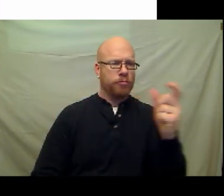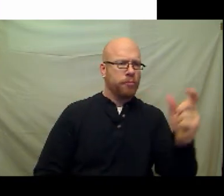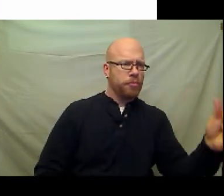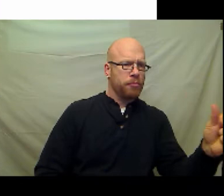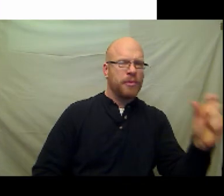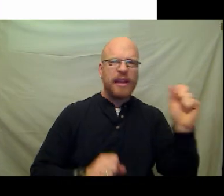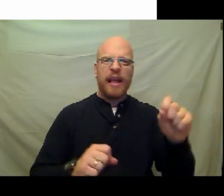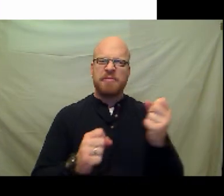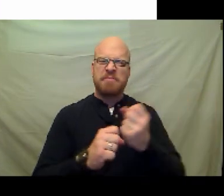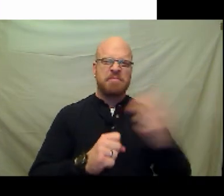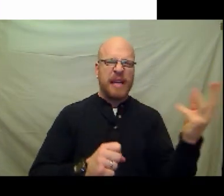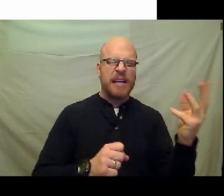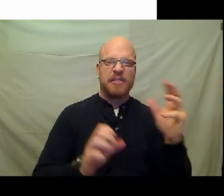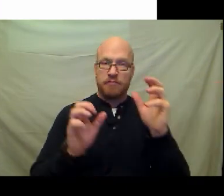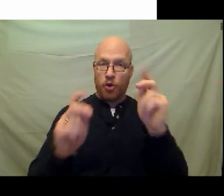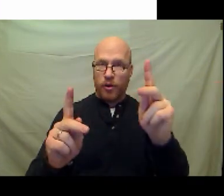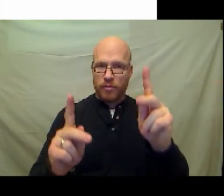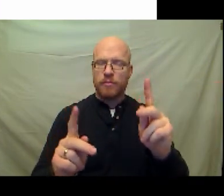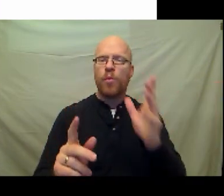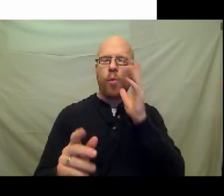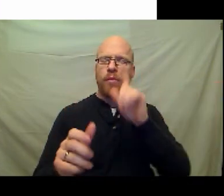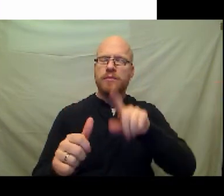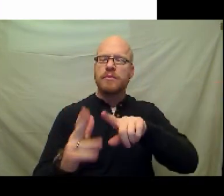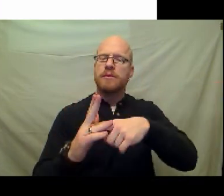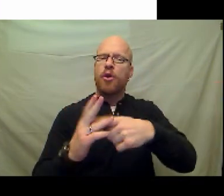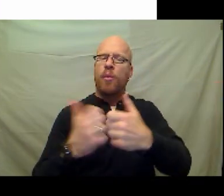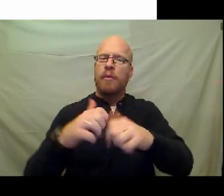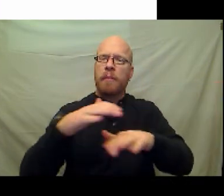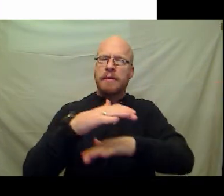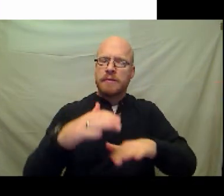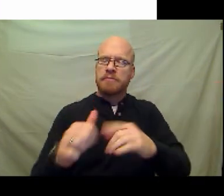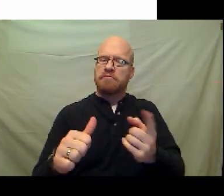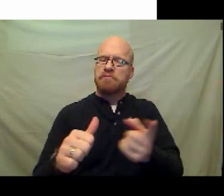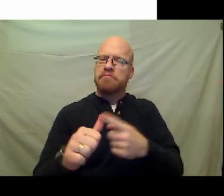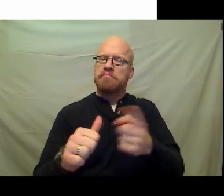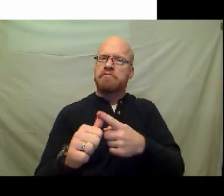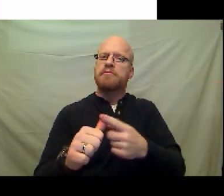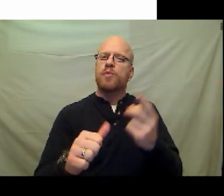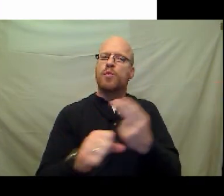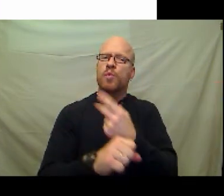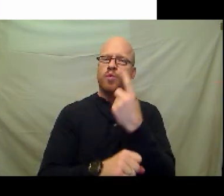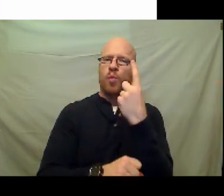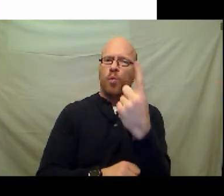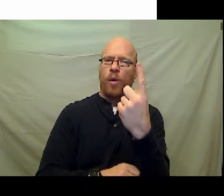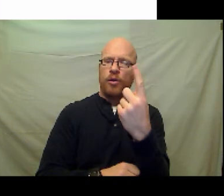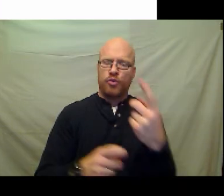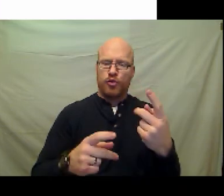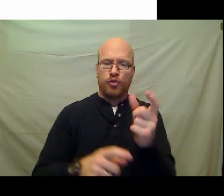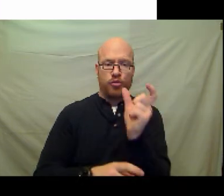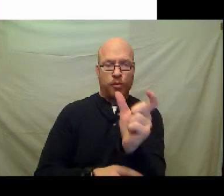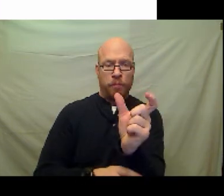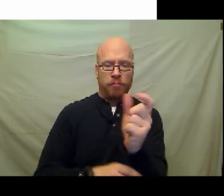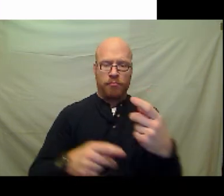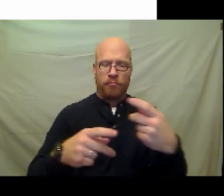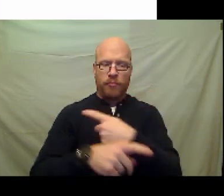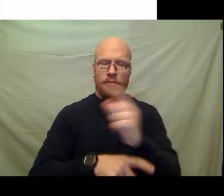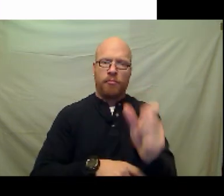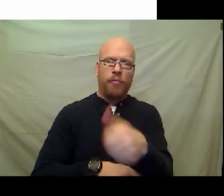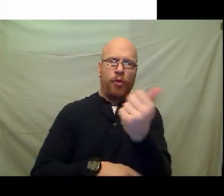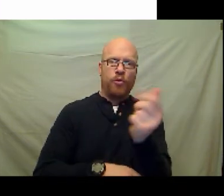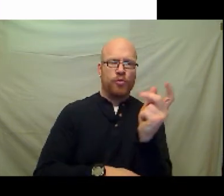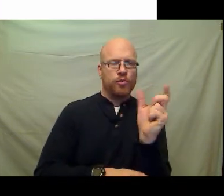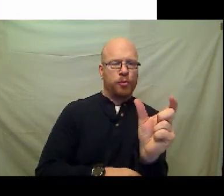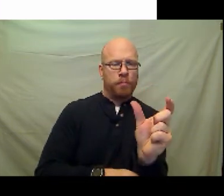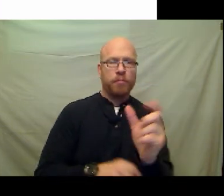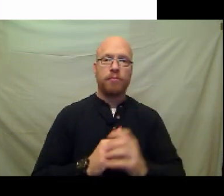You can multiply two terms with two or three terms. There are many possibilities. Today we're going to start with multiplying one